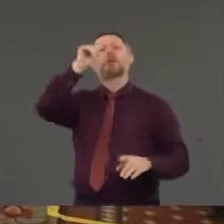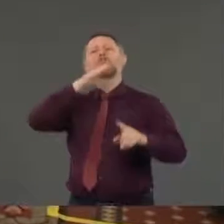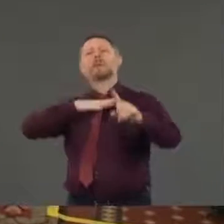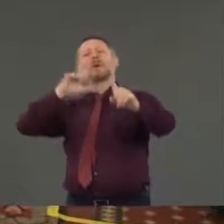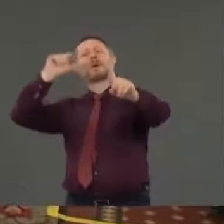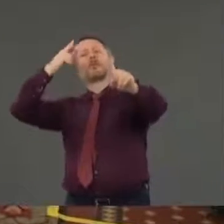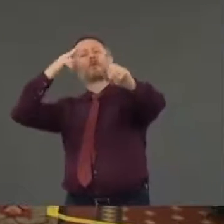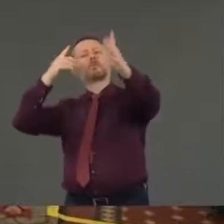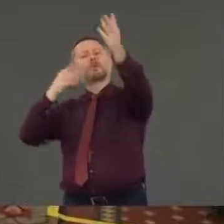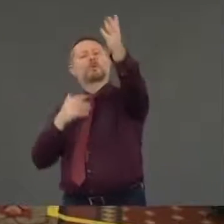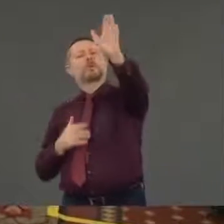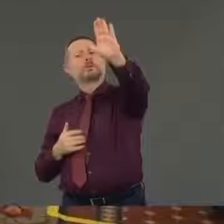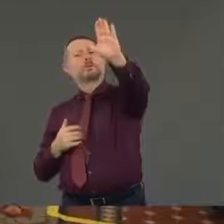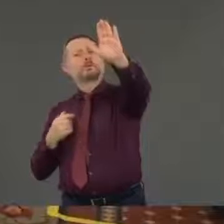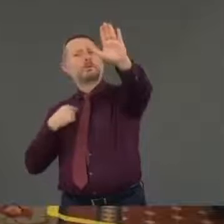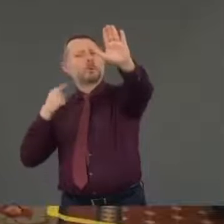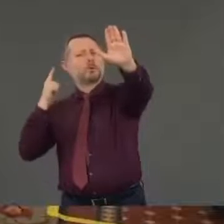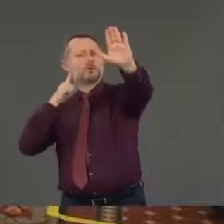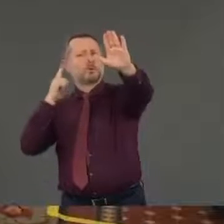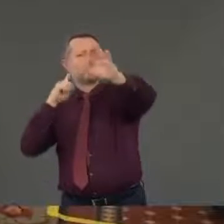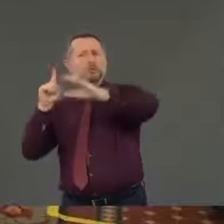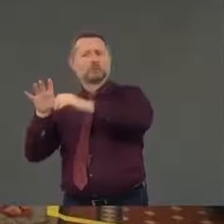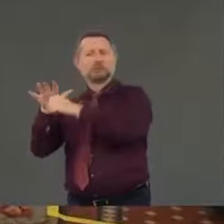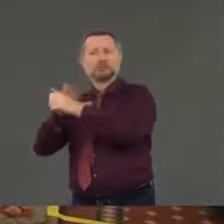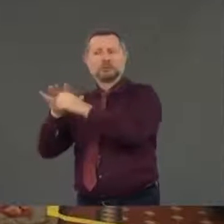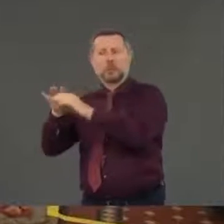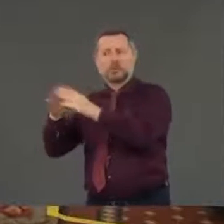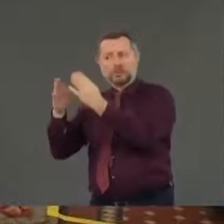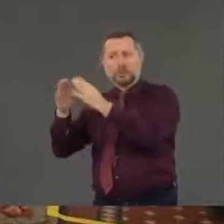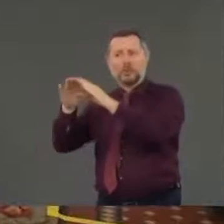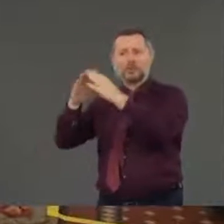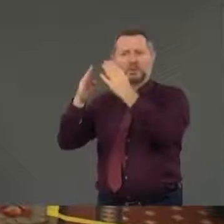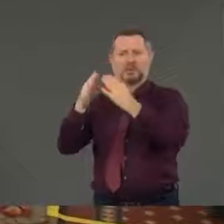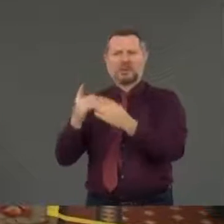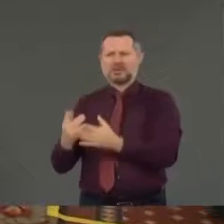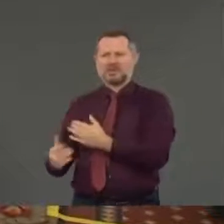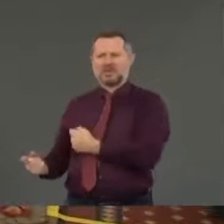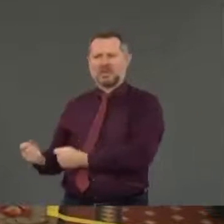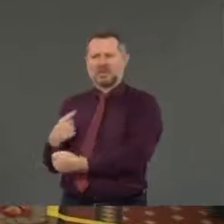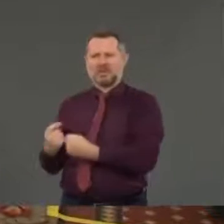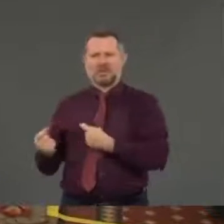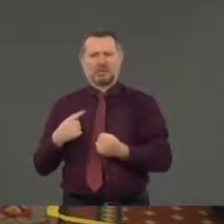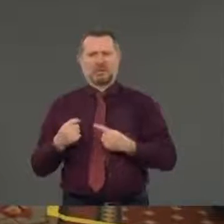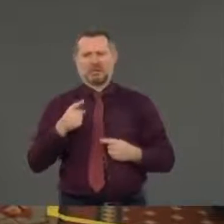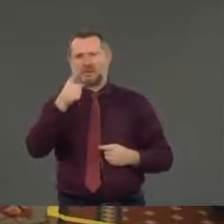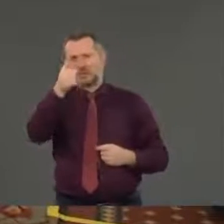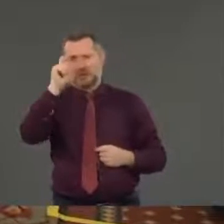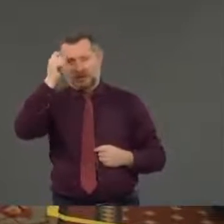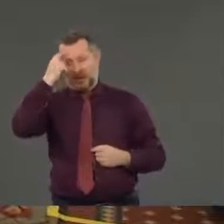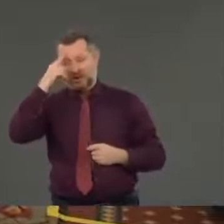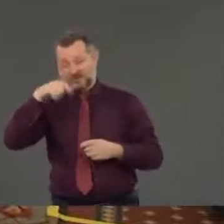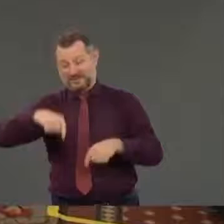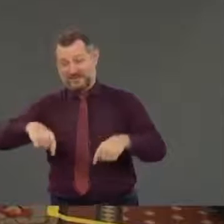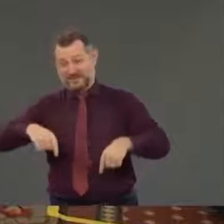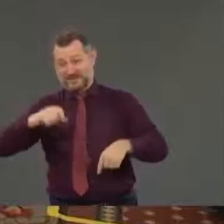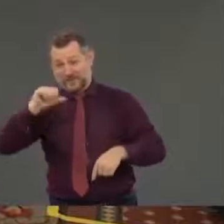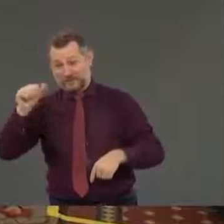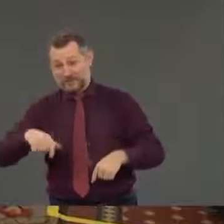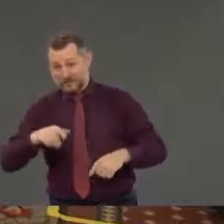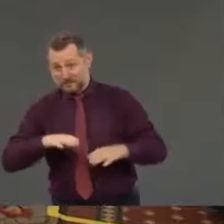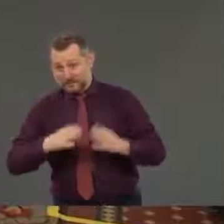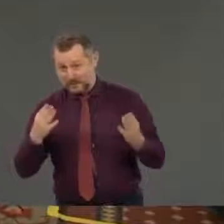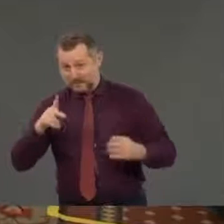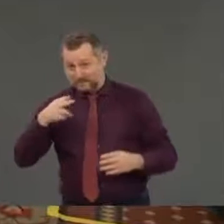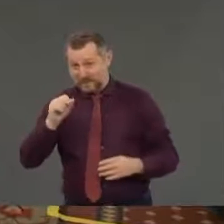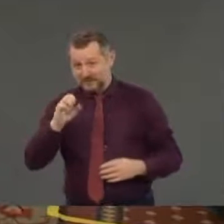regions open in the phases, we're getting questions. You said Capital Region is on set to go to phase 3 this